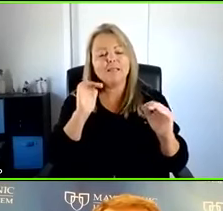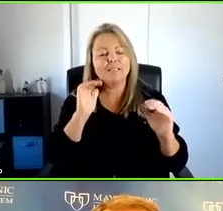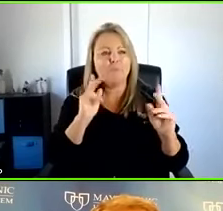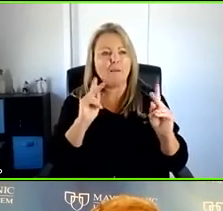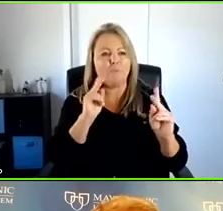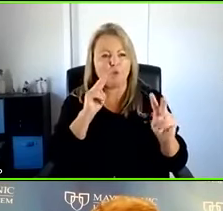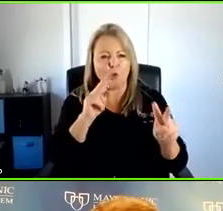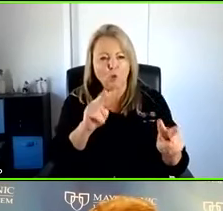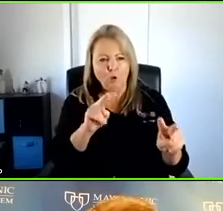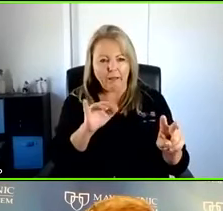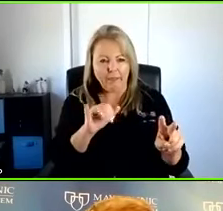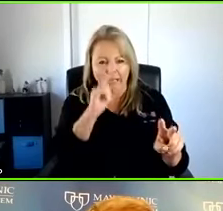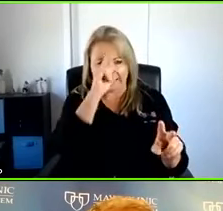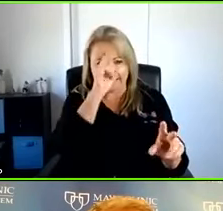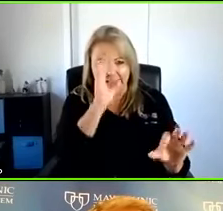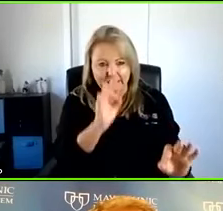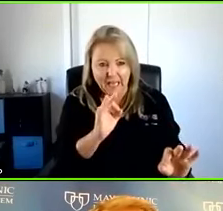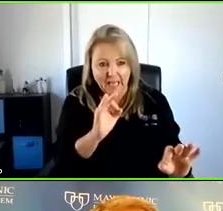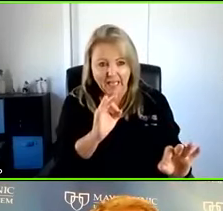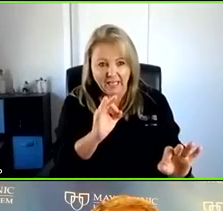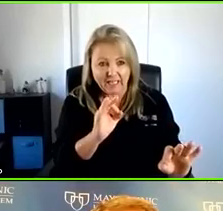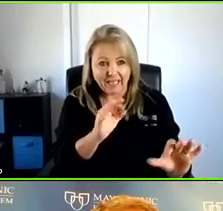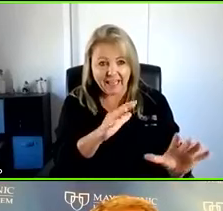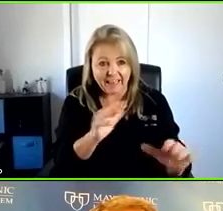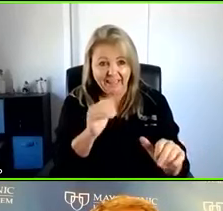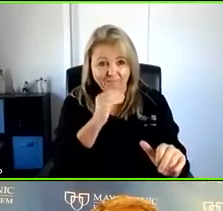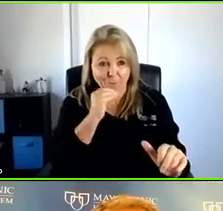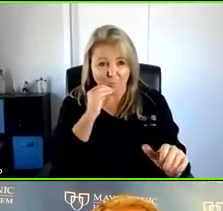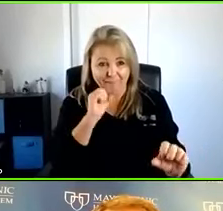look at that and decide whether or not they should leave their home?